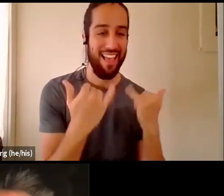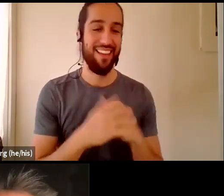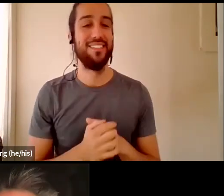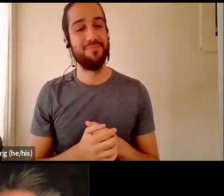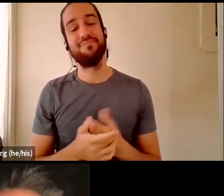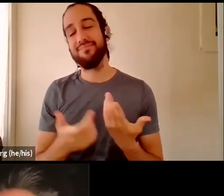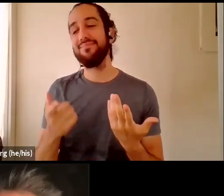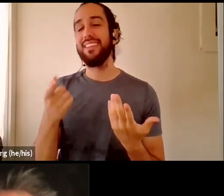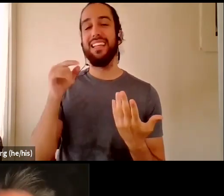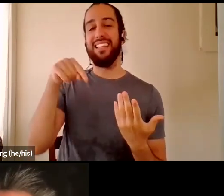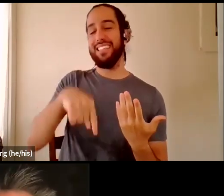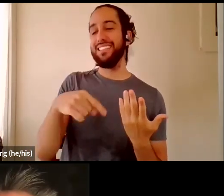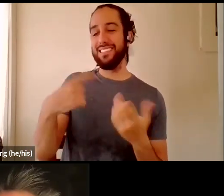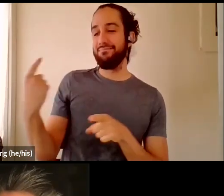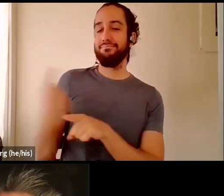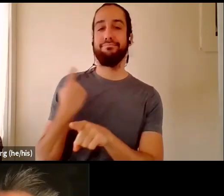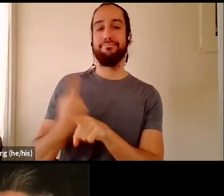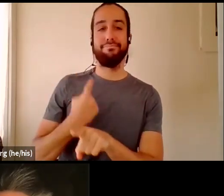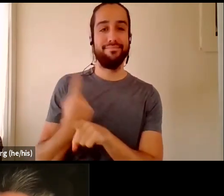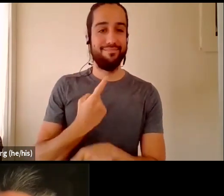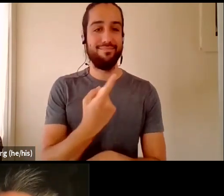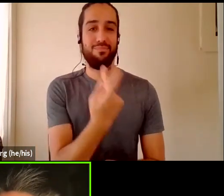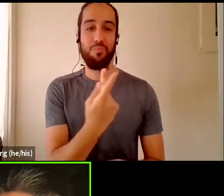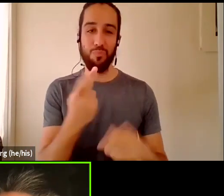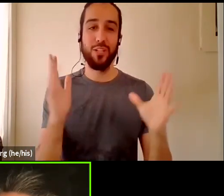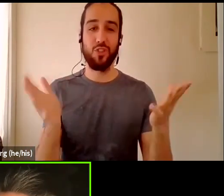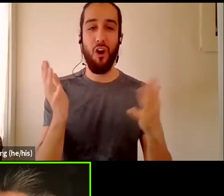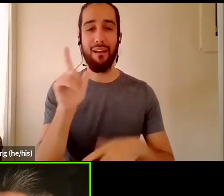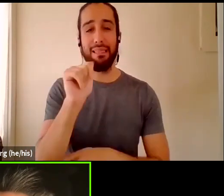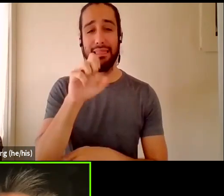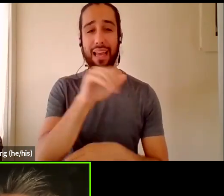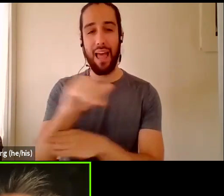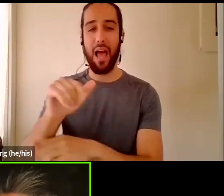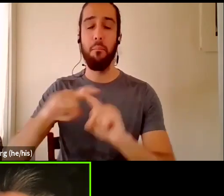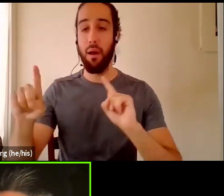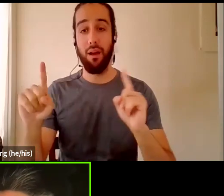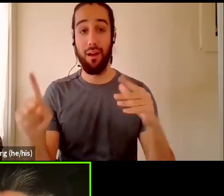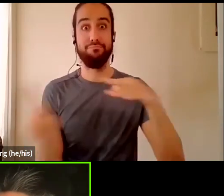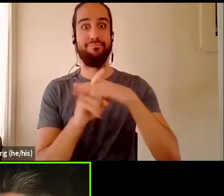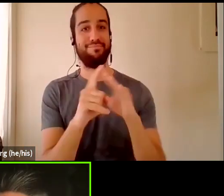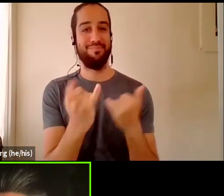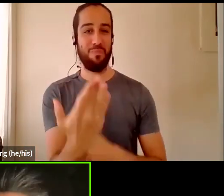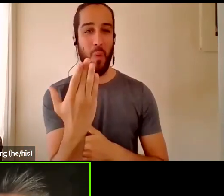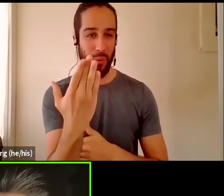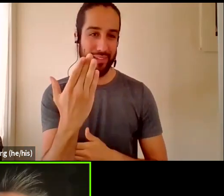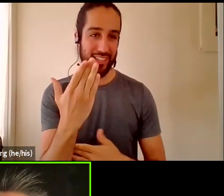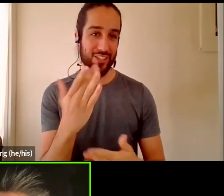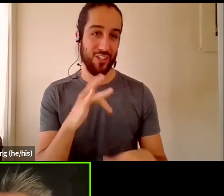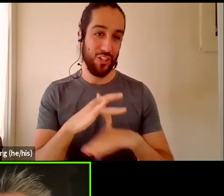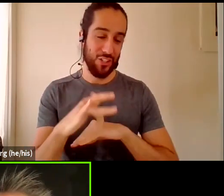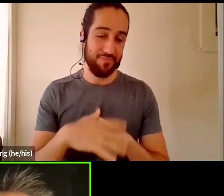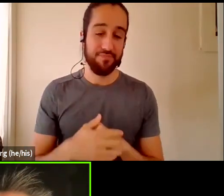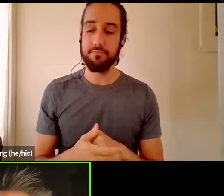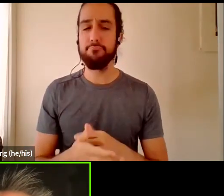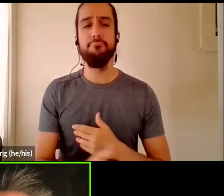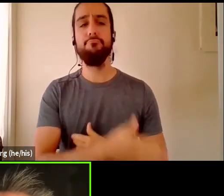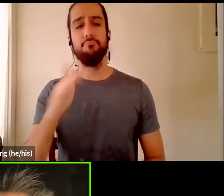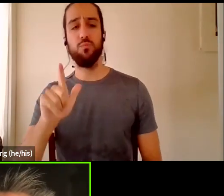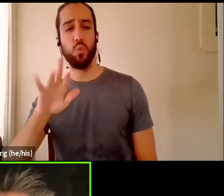So it's just happening mid-morning. All gossip all the time. Yeah. I was thinking this morning as we